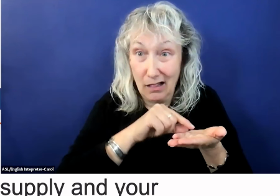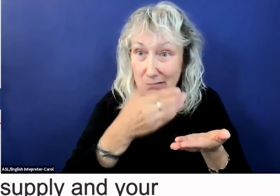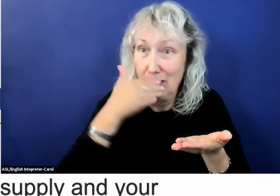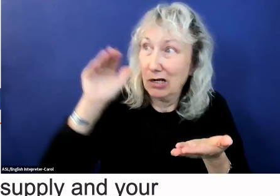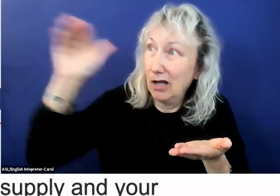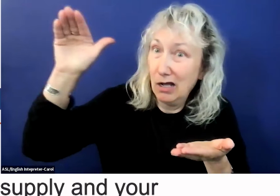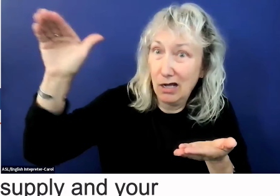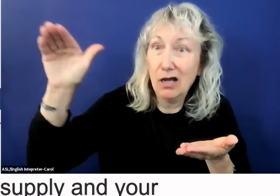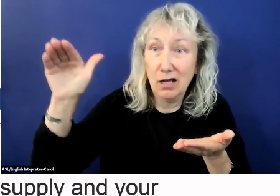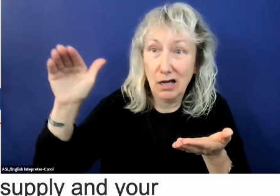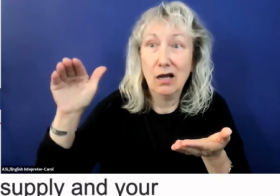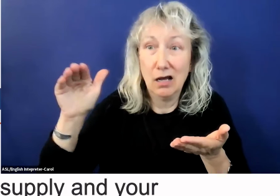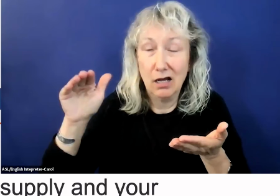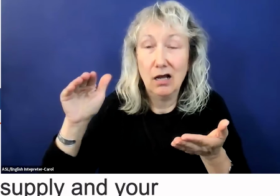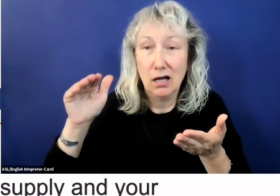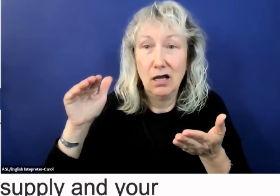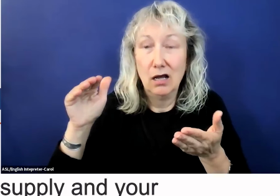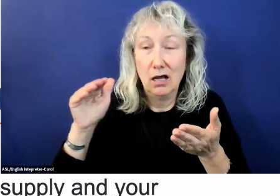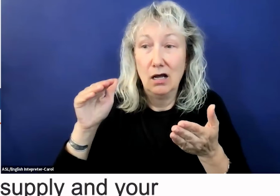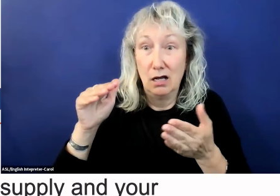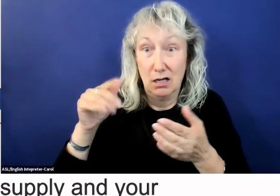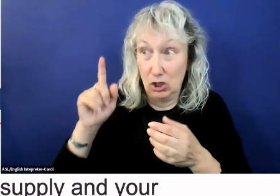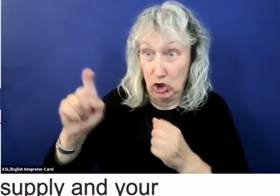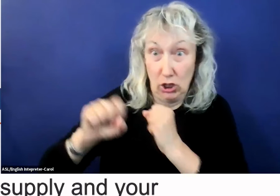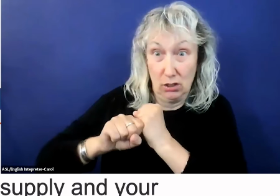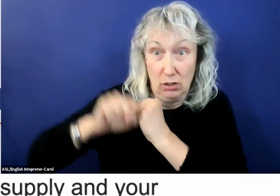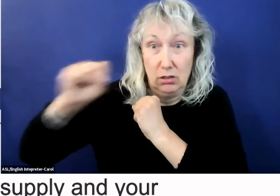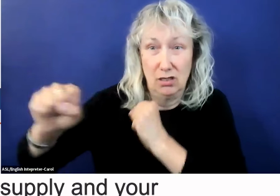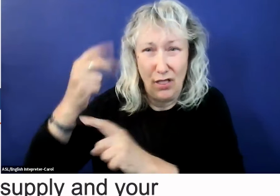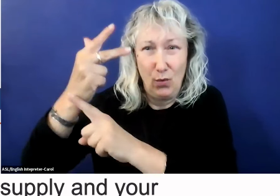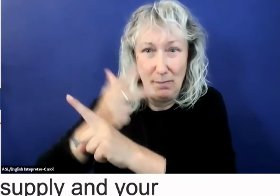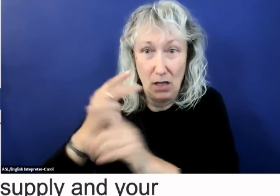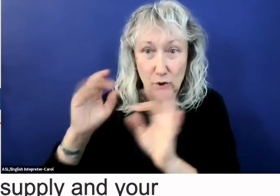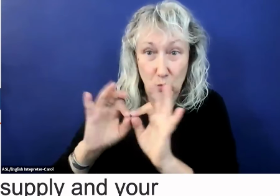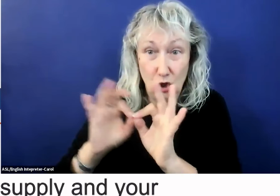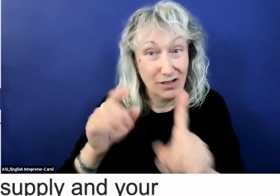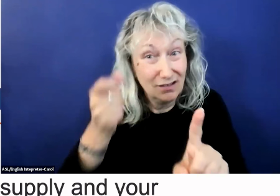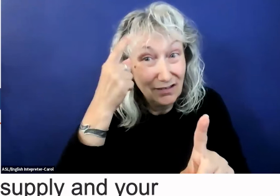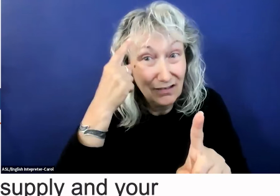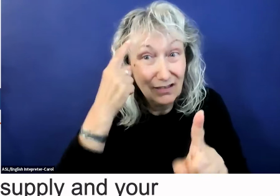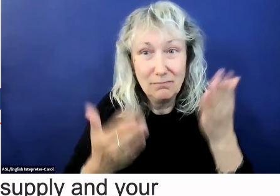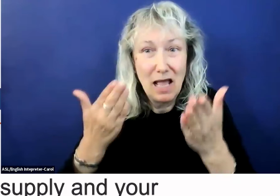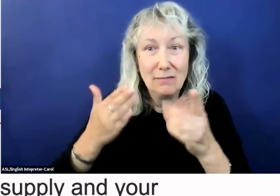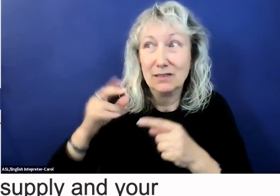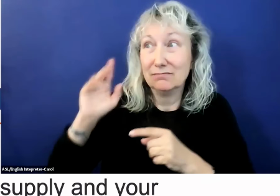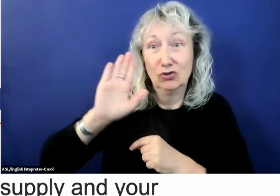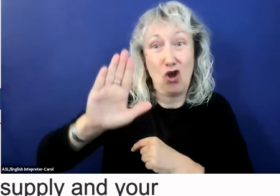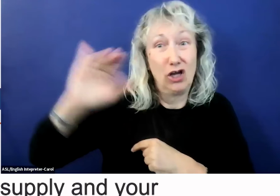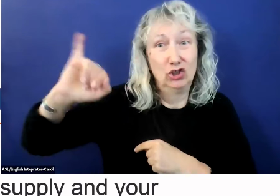to 3 months. Keep in mind that health insurance may not pay for this extra medication.